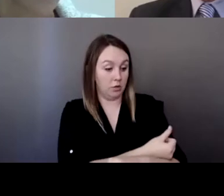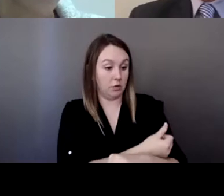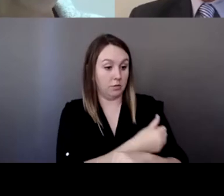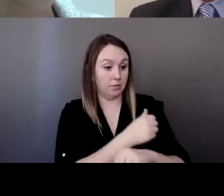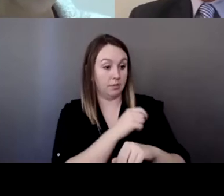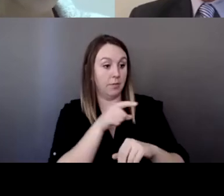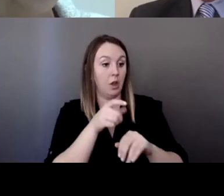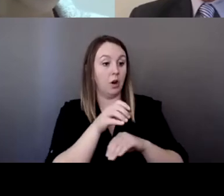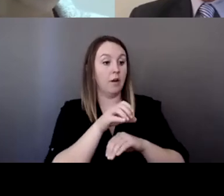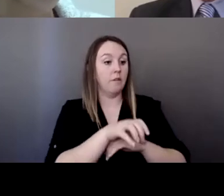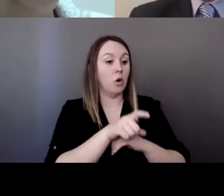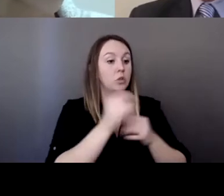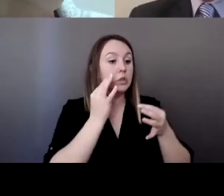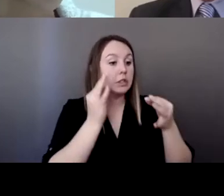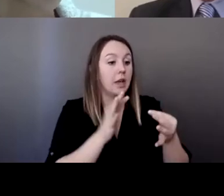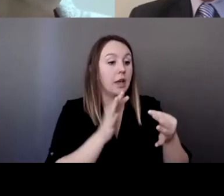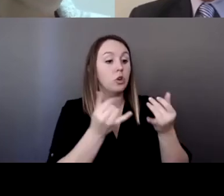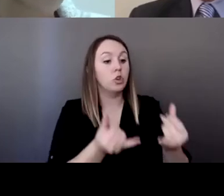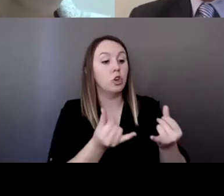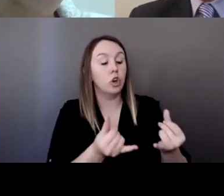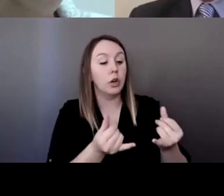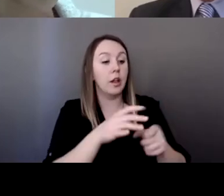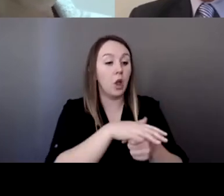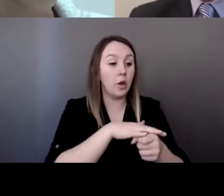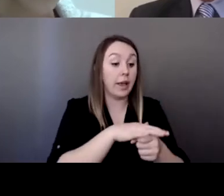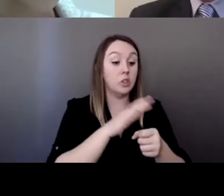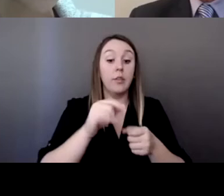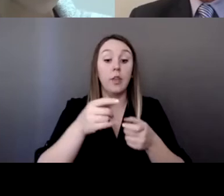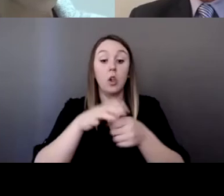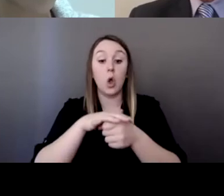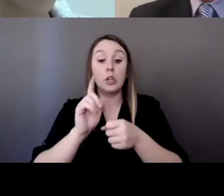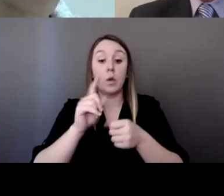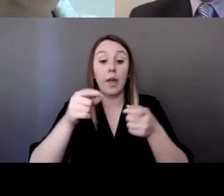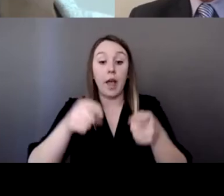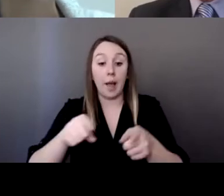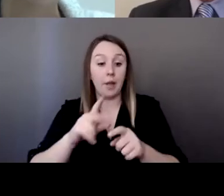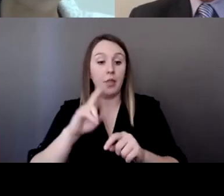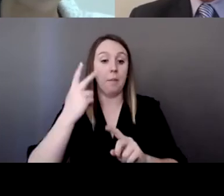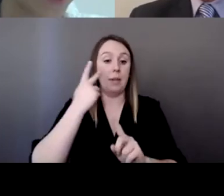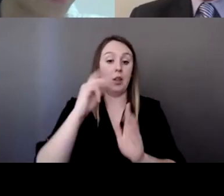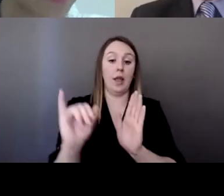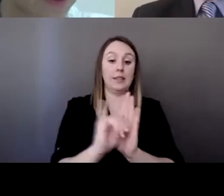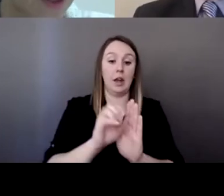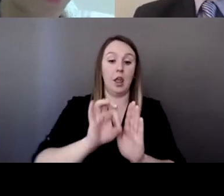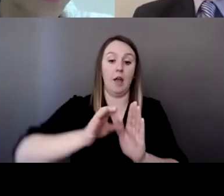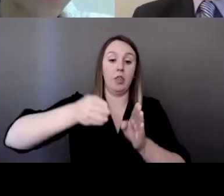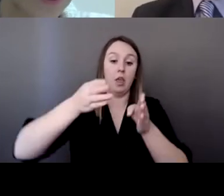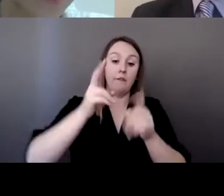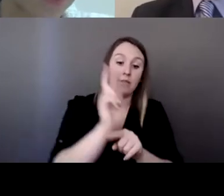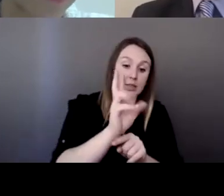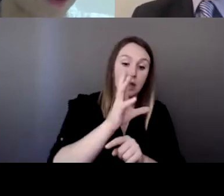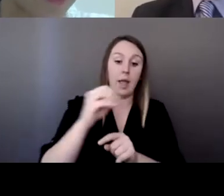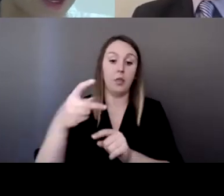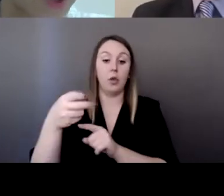their current location of the offense, the political identity of the alleged victims and perpetrators, plus the